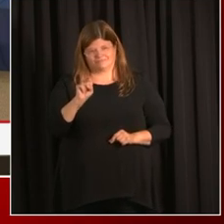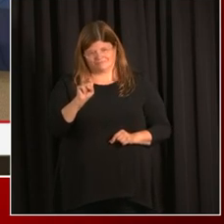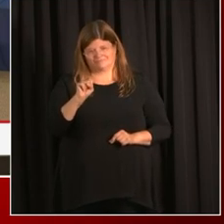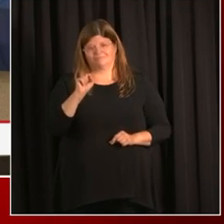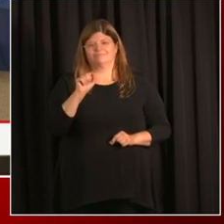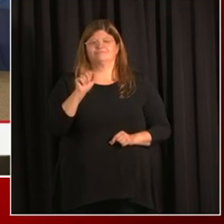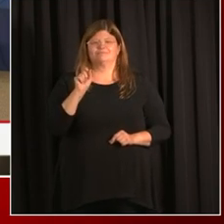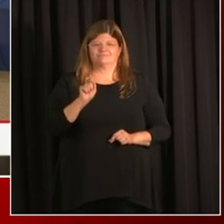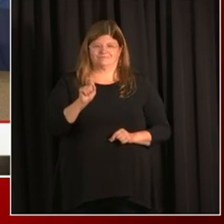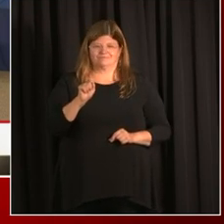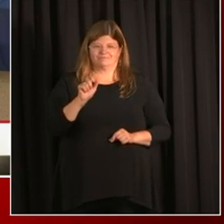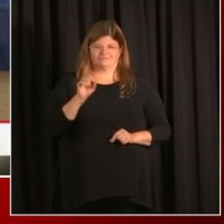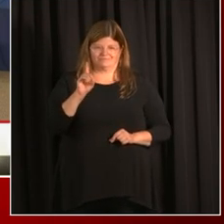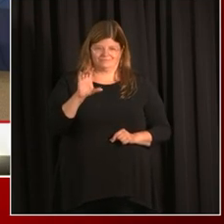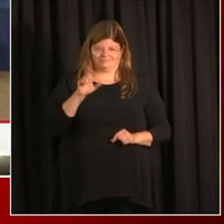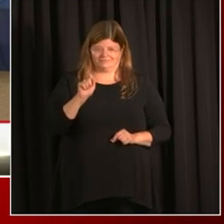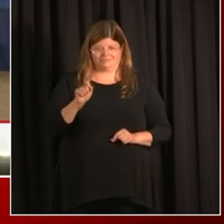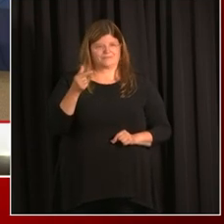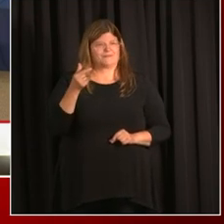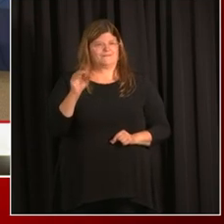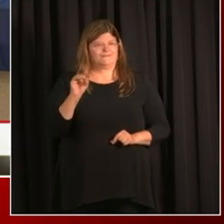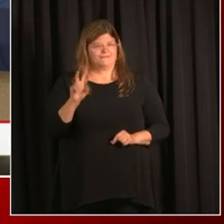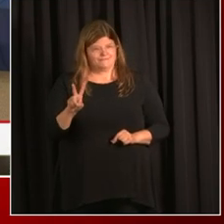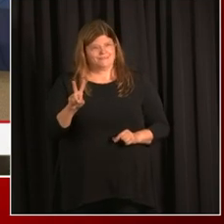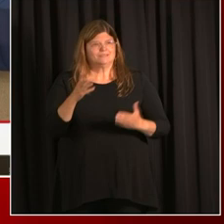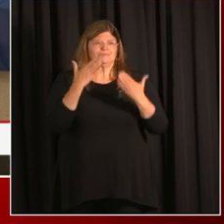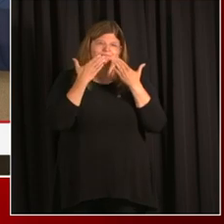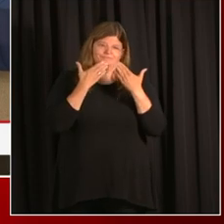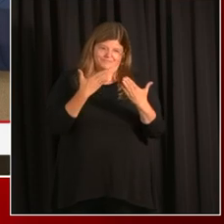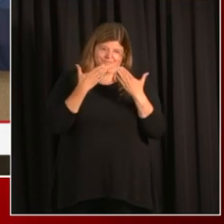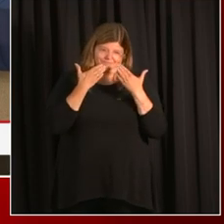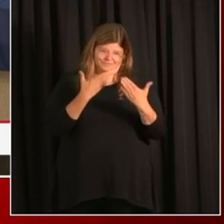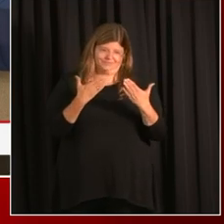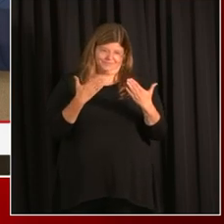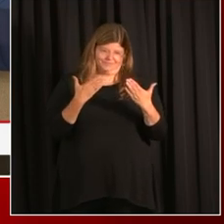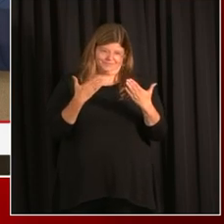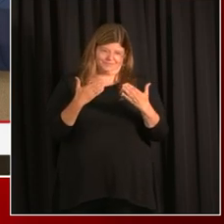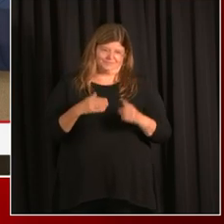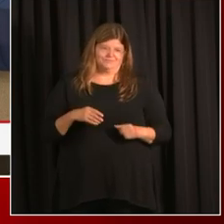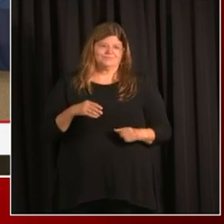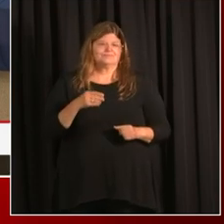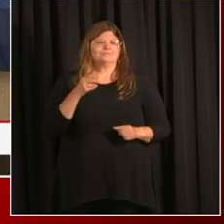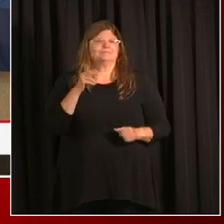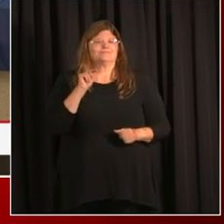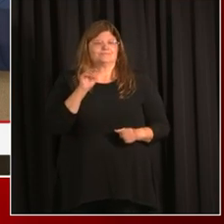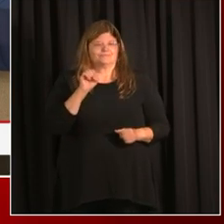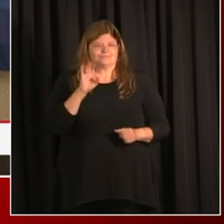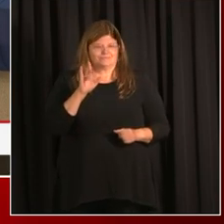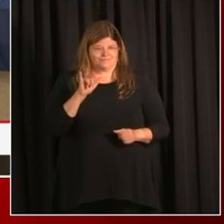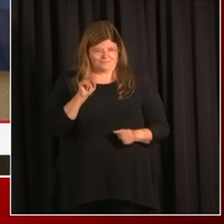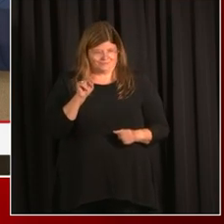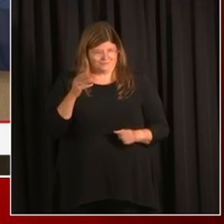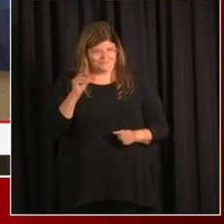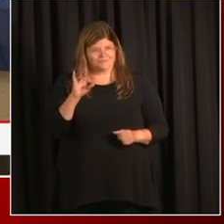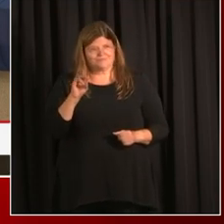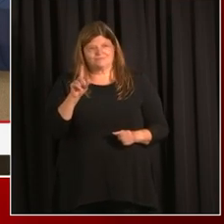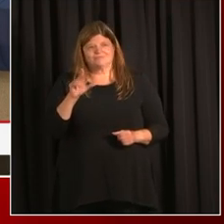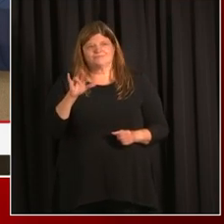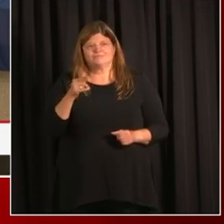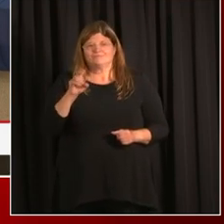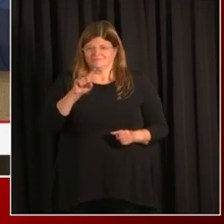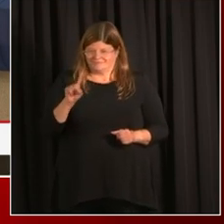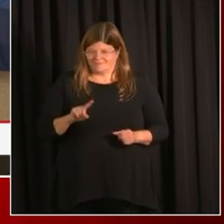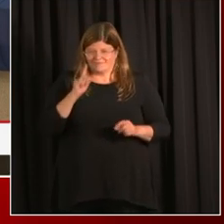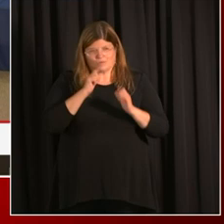thank Dr. Nesbitt and Dr. Rodriguez for being here with us this week and answering your questions. And again, I want to remind everyone all